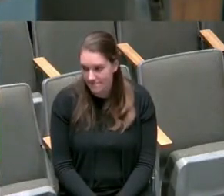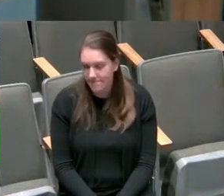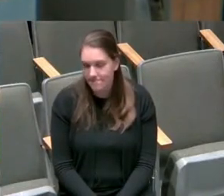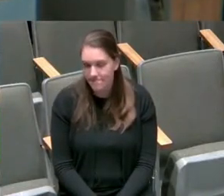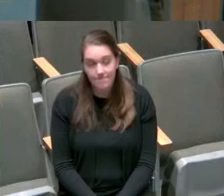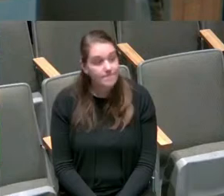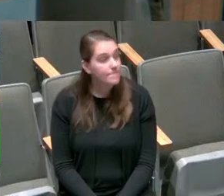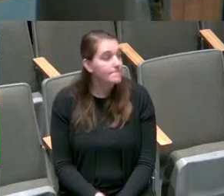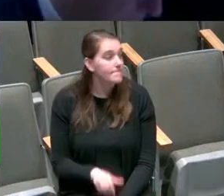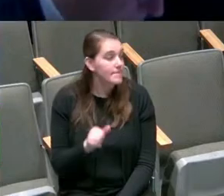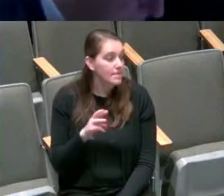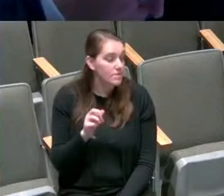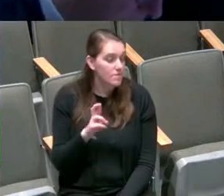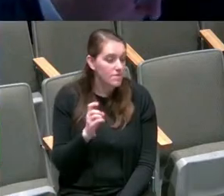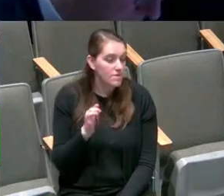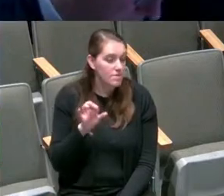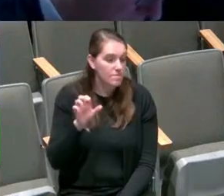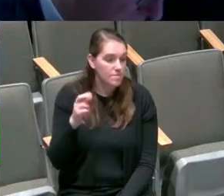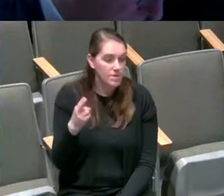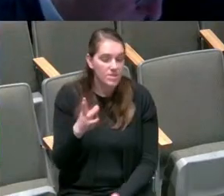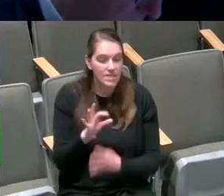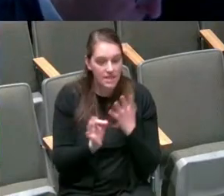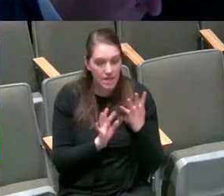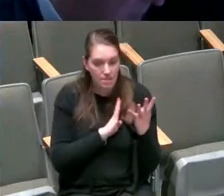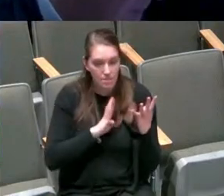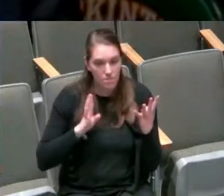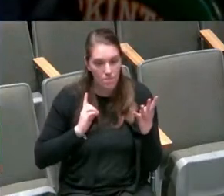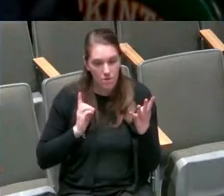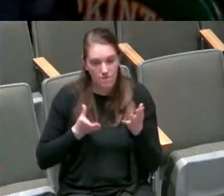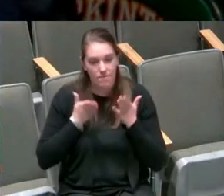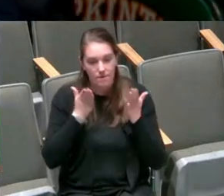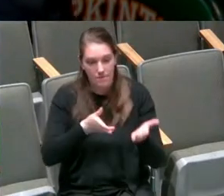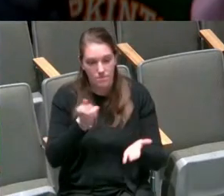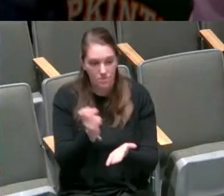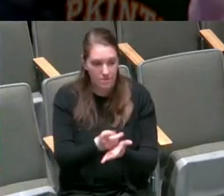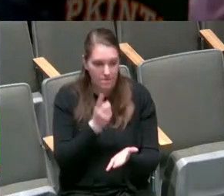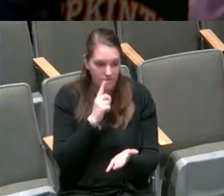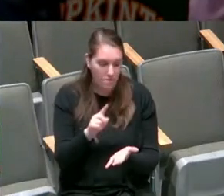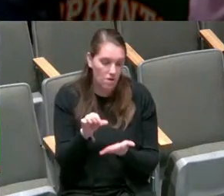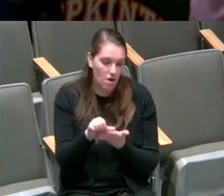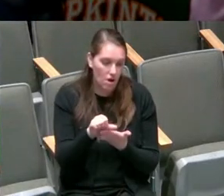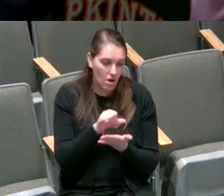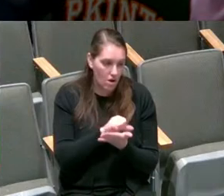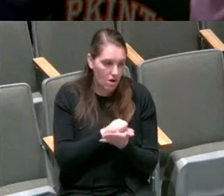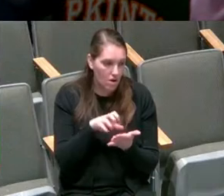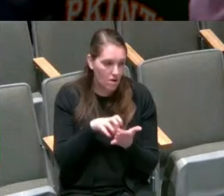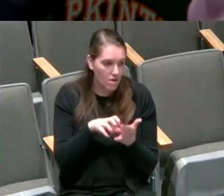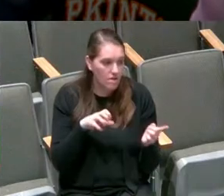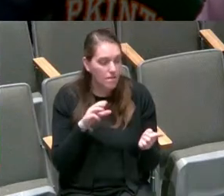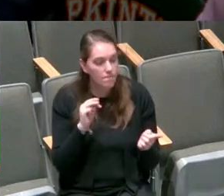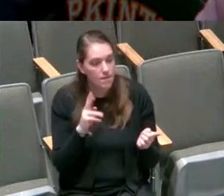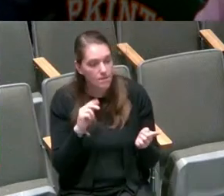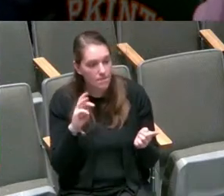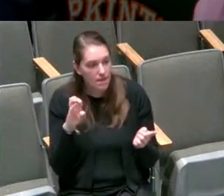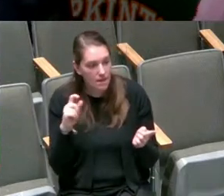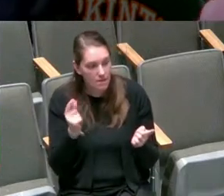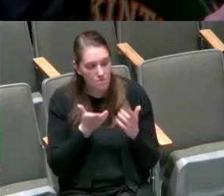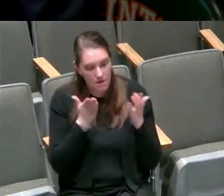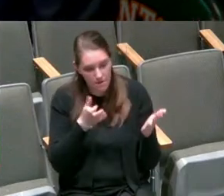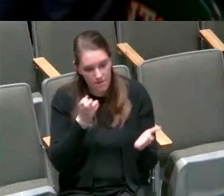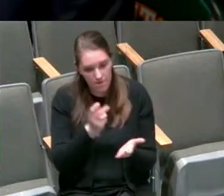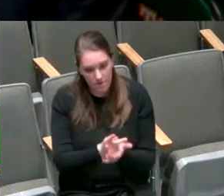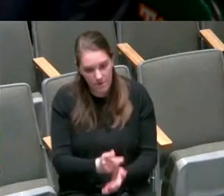um recommends approval of article 23. Mike Manning appropriation committee recommends